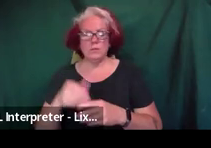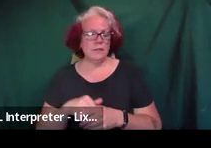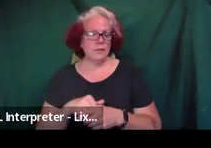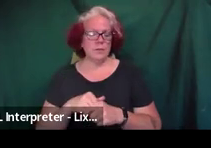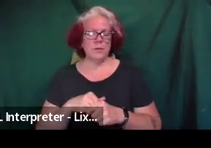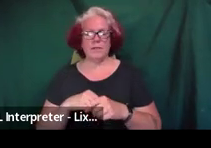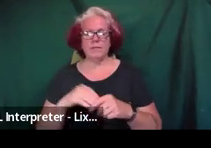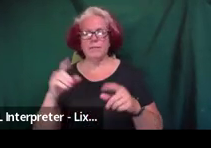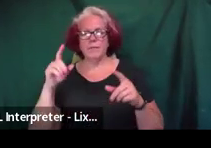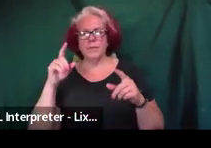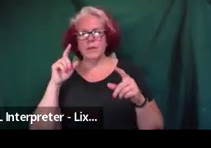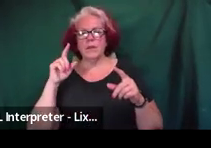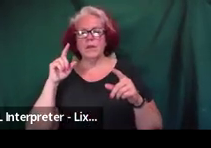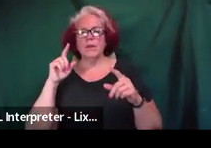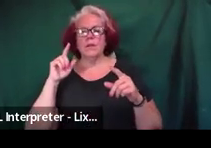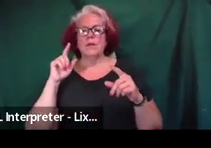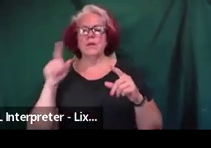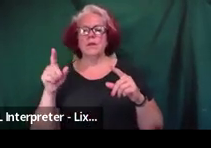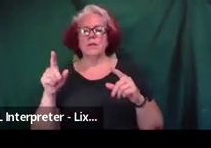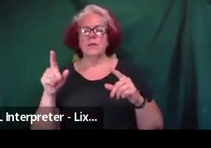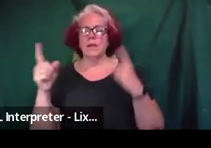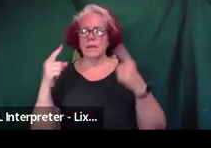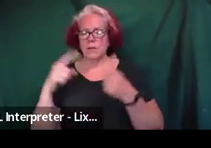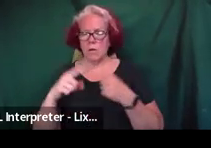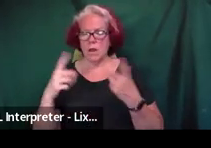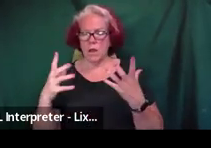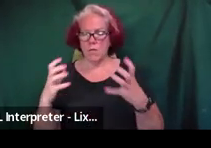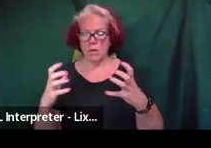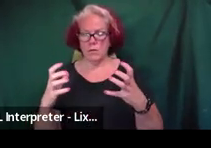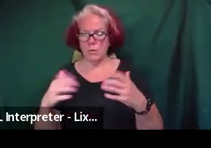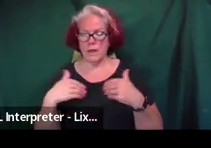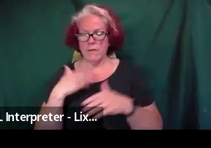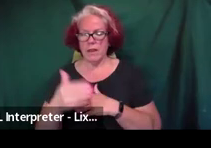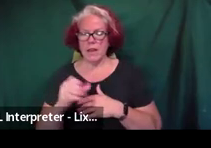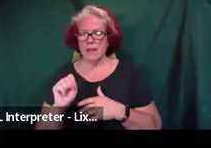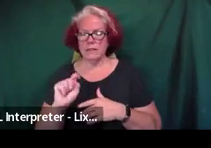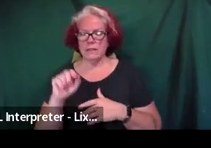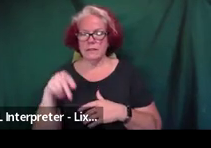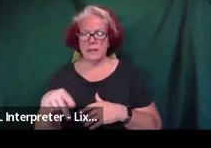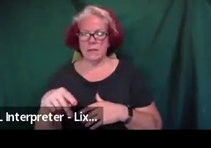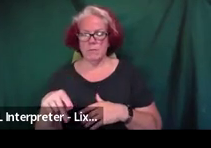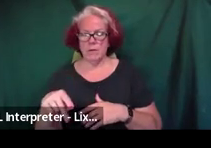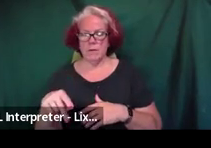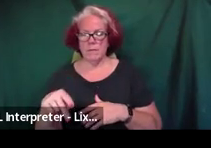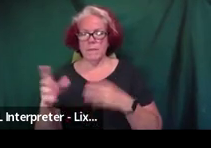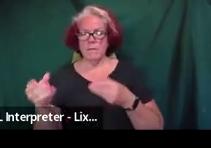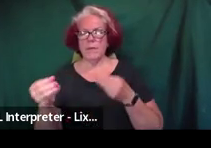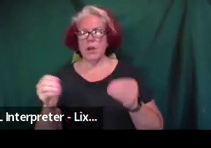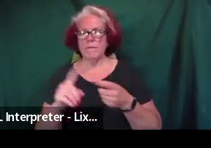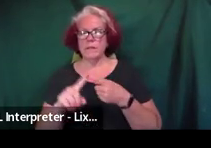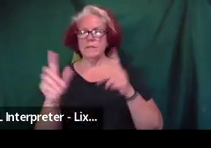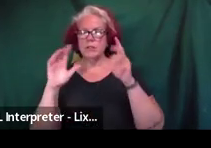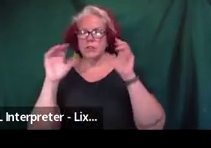the time, I think really what I would like we can have as a next step, and this will be for the Office of Superintendent,